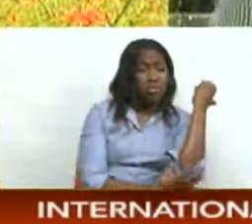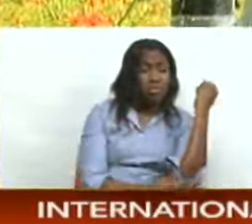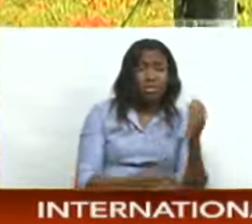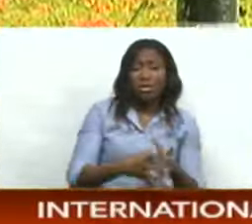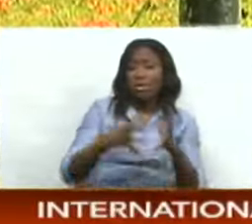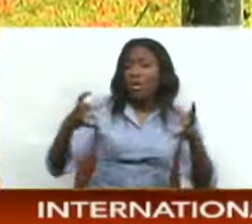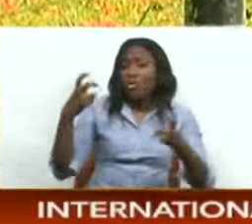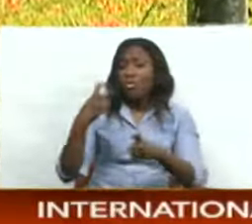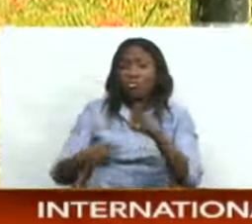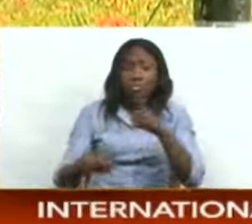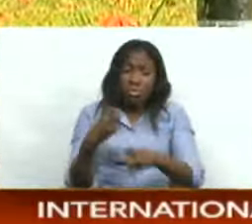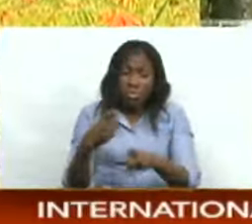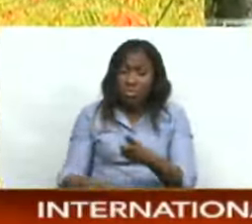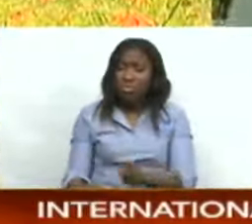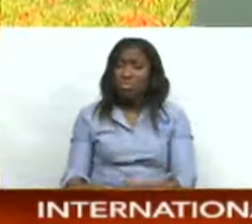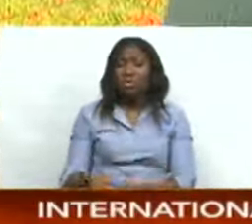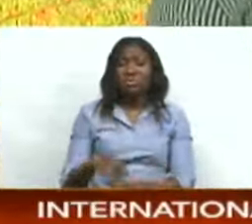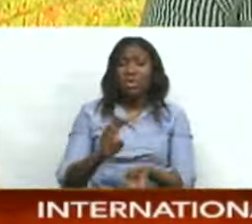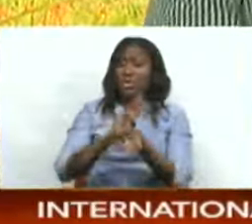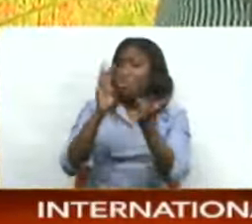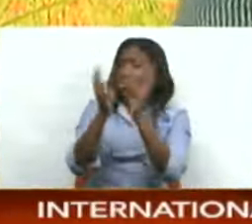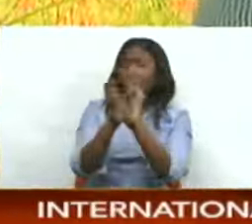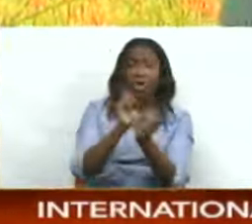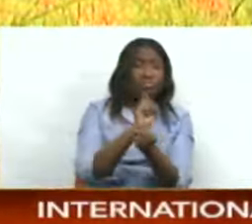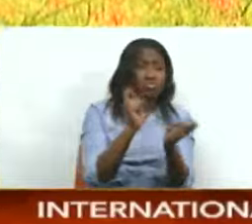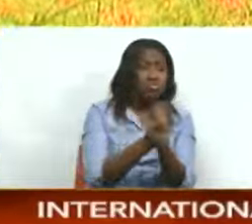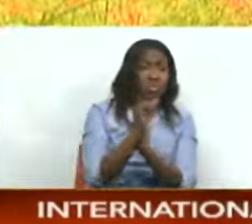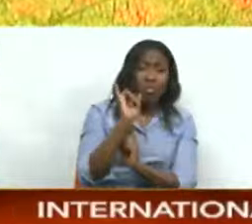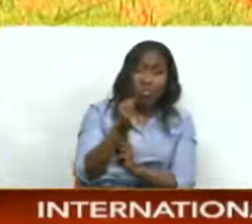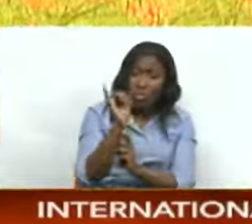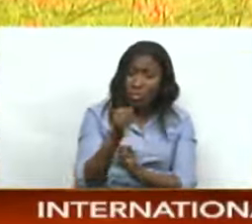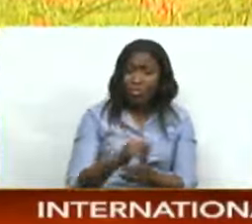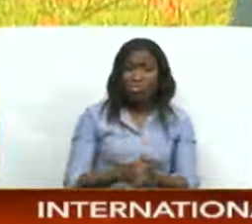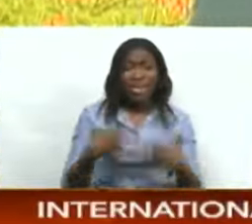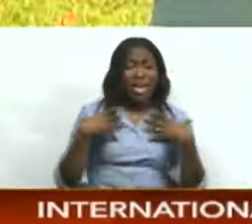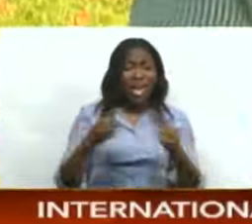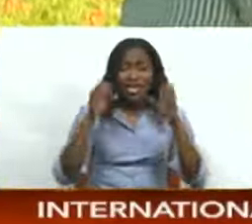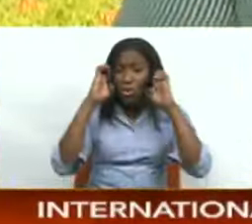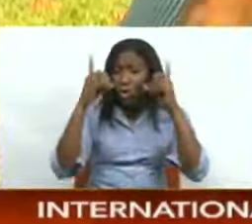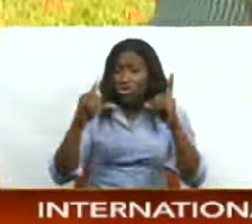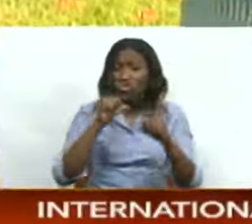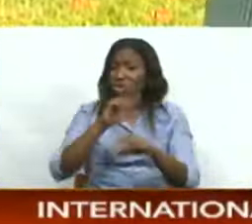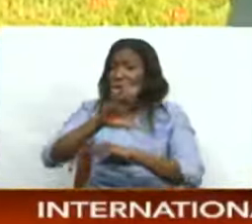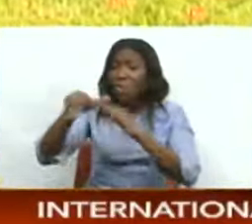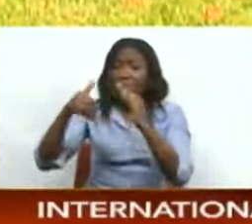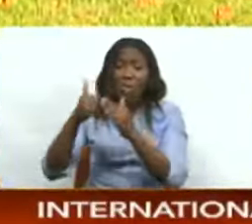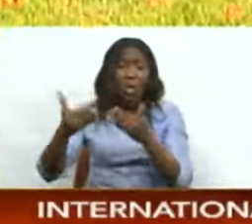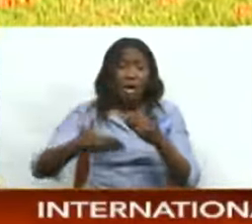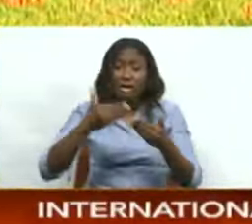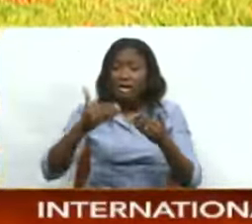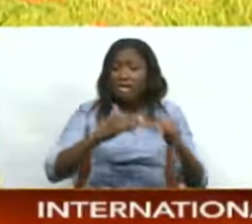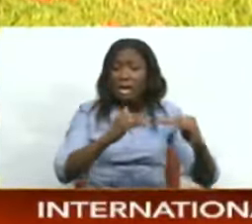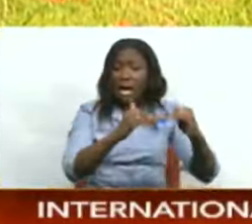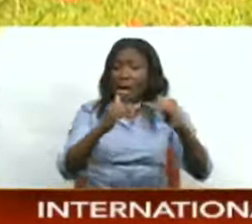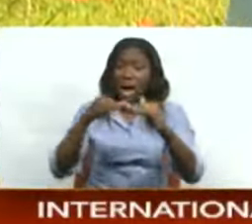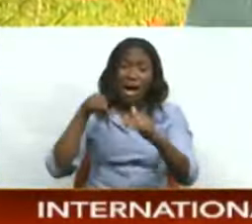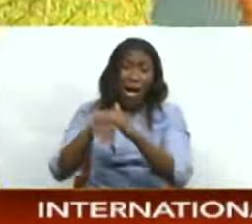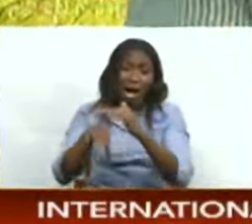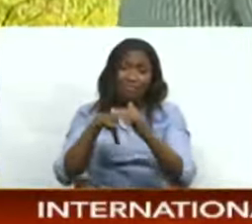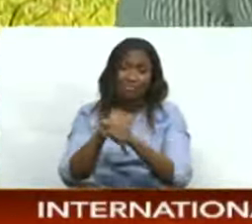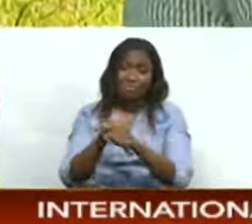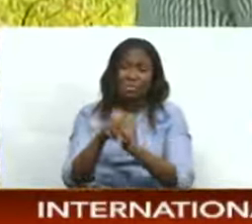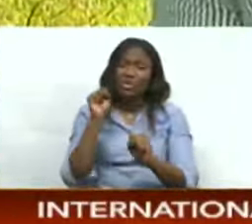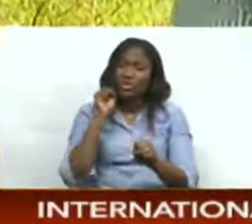stake, such as widespread poverty, shifting climate, and access to health and education, we decided to dial down to where we are as a country in achieving